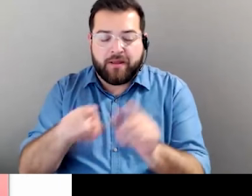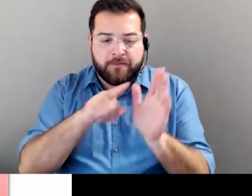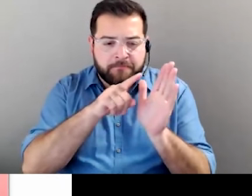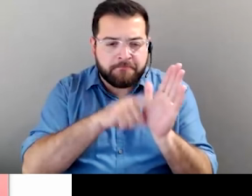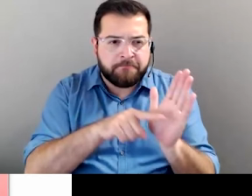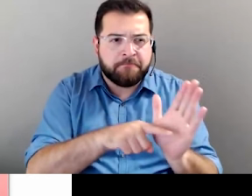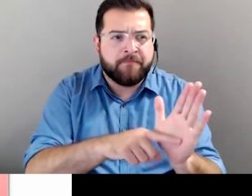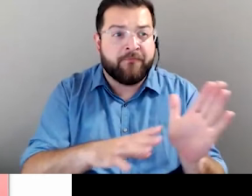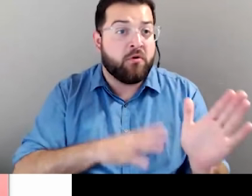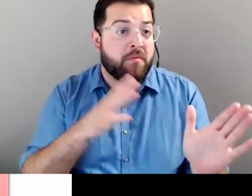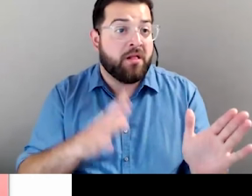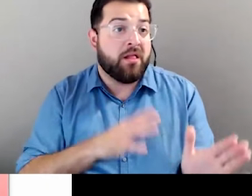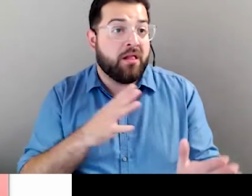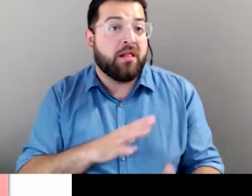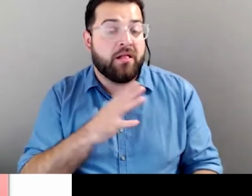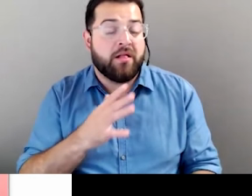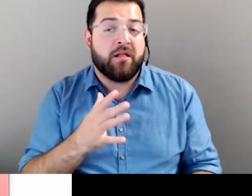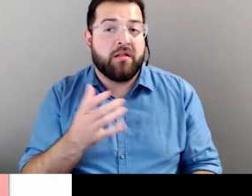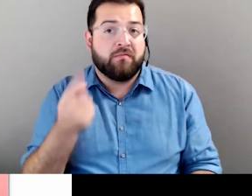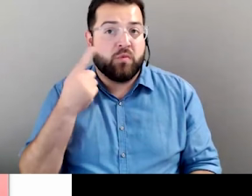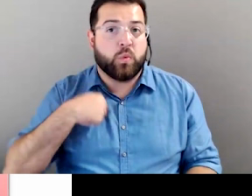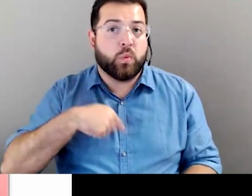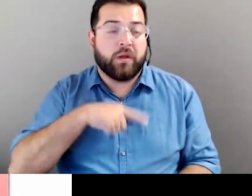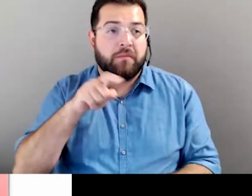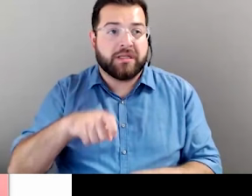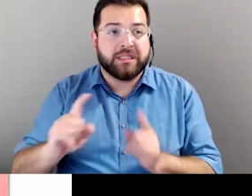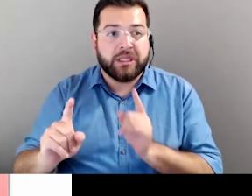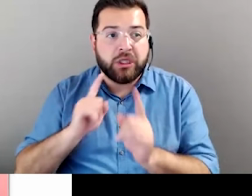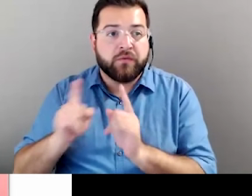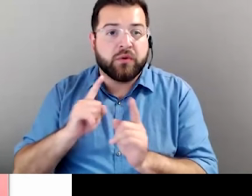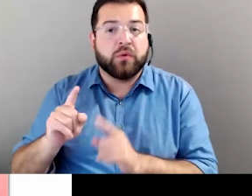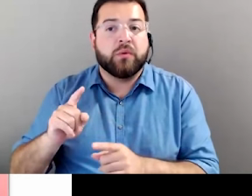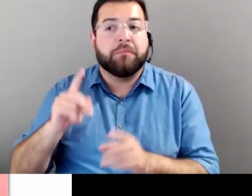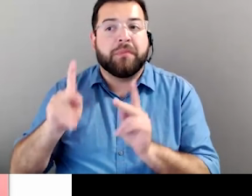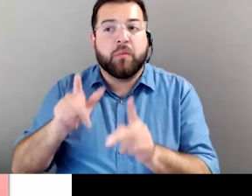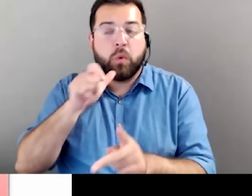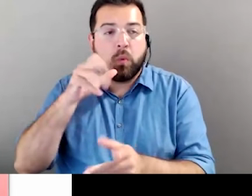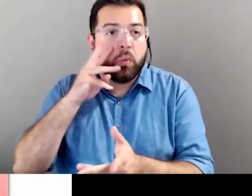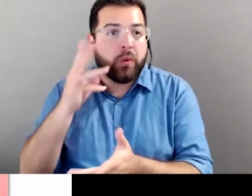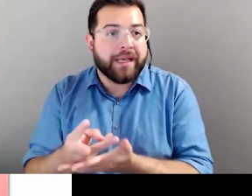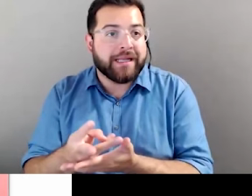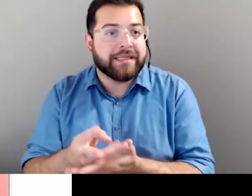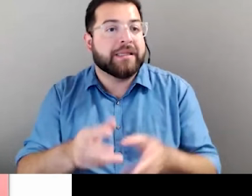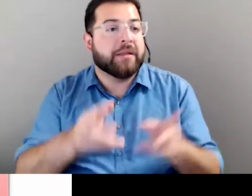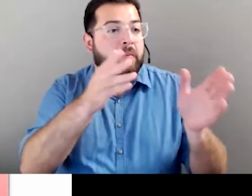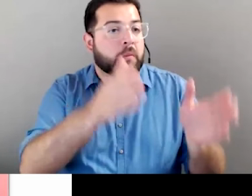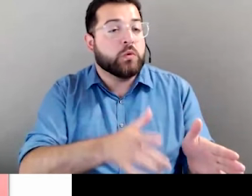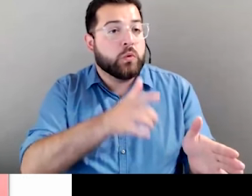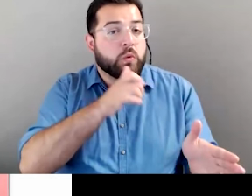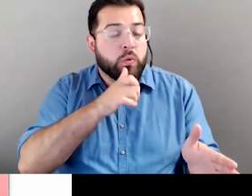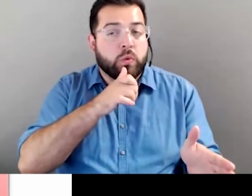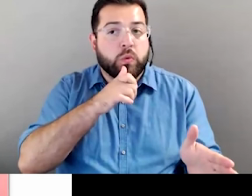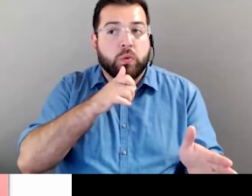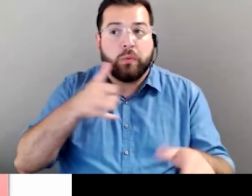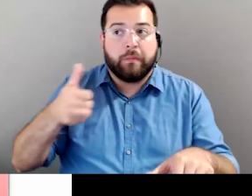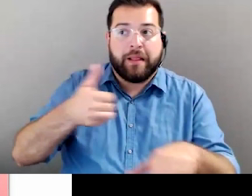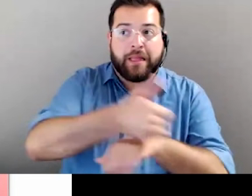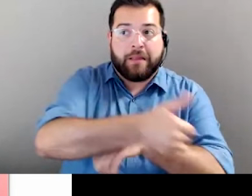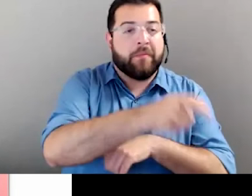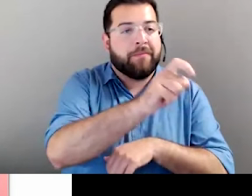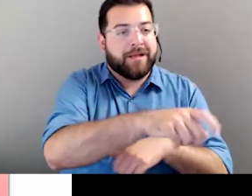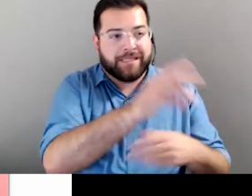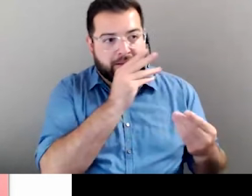we have to interview witnesses. We have to let the person who's being accused know of the allegations as well too, because they